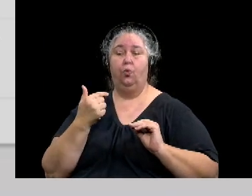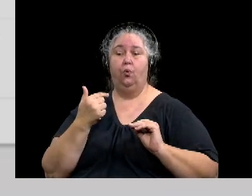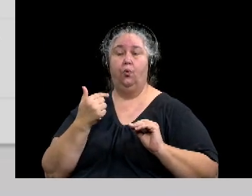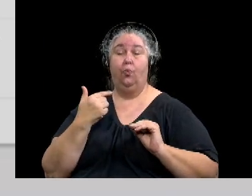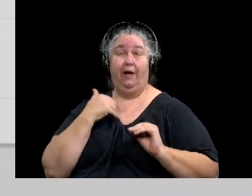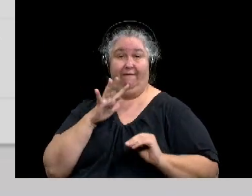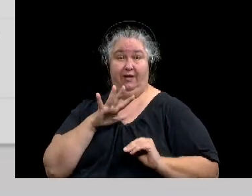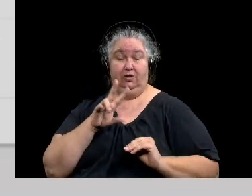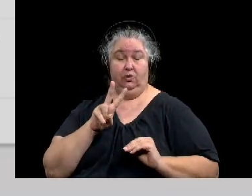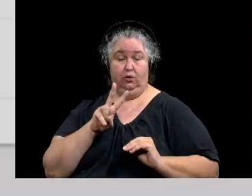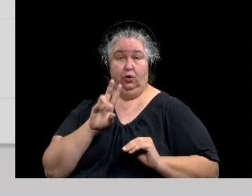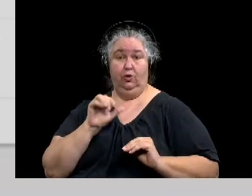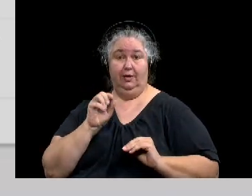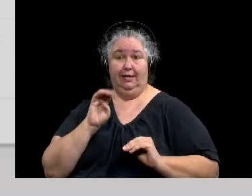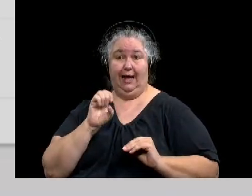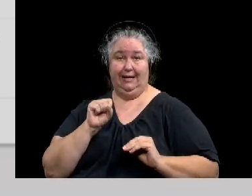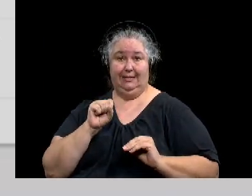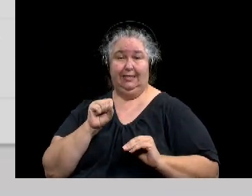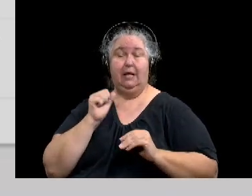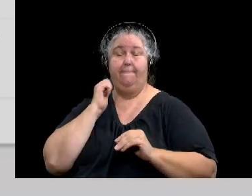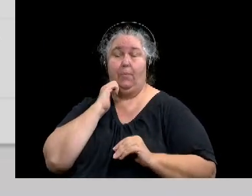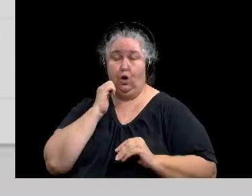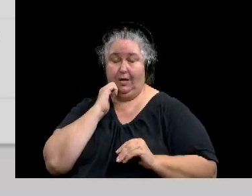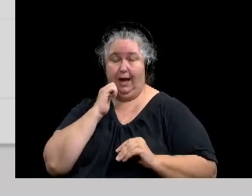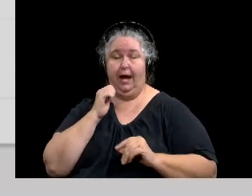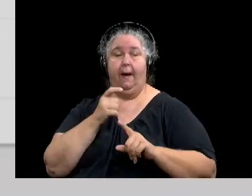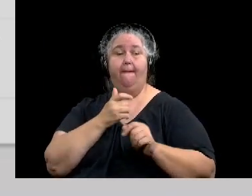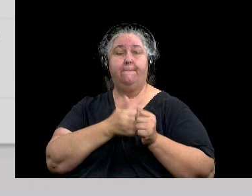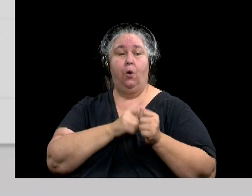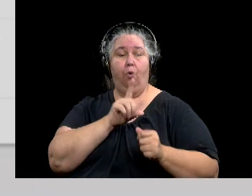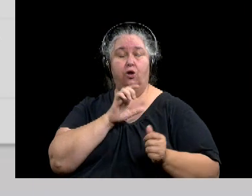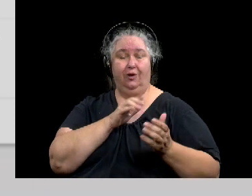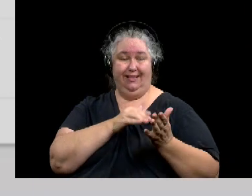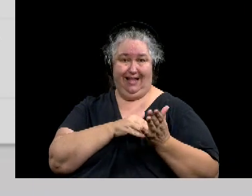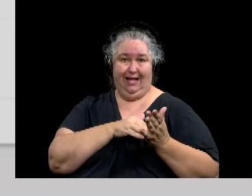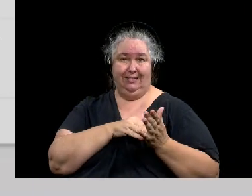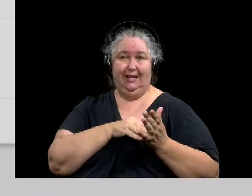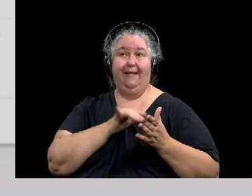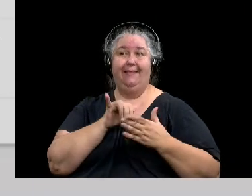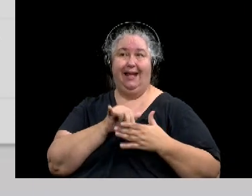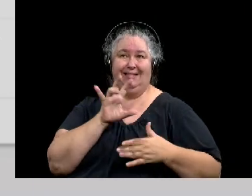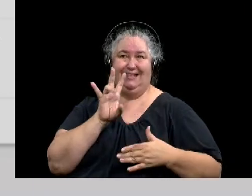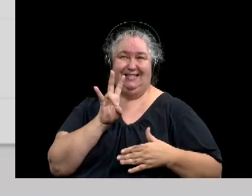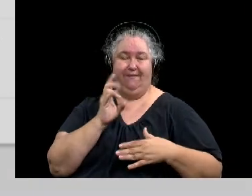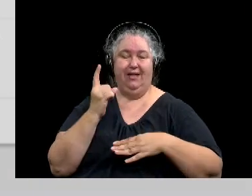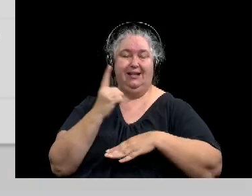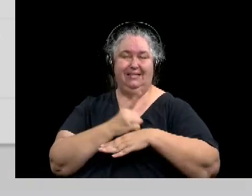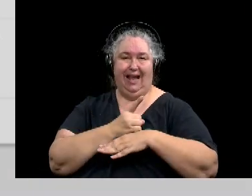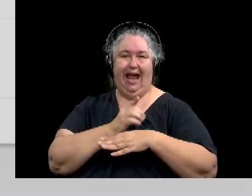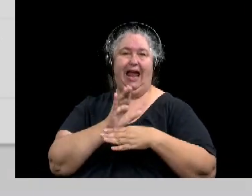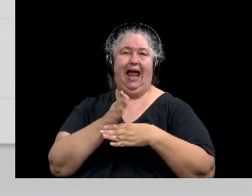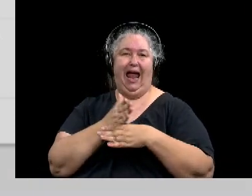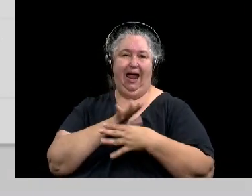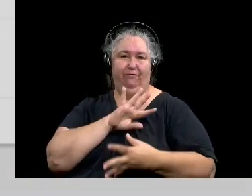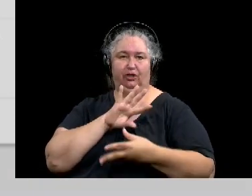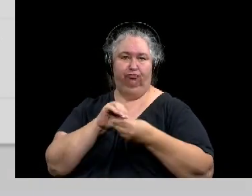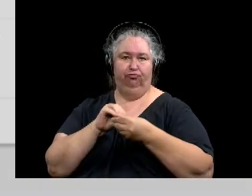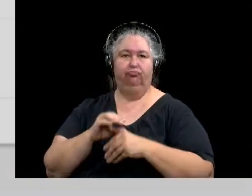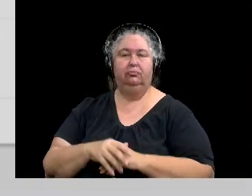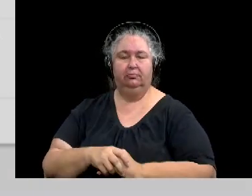new cases per day per 100,000 in population, and this is a 7-day rolling average.